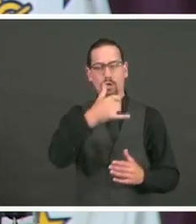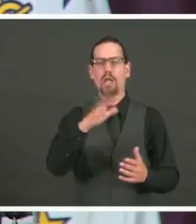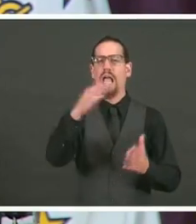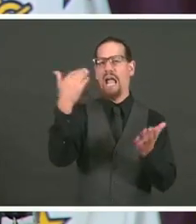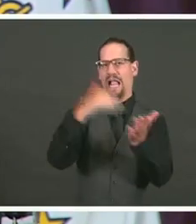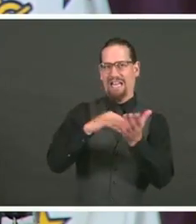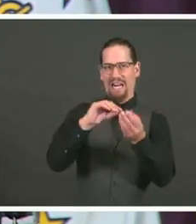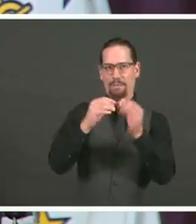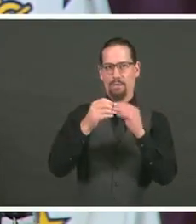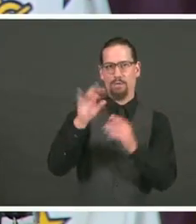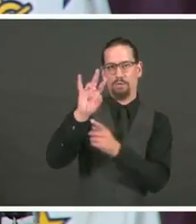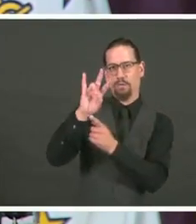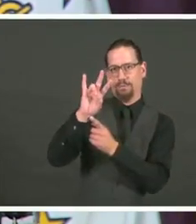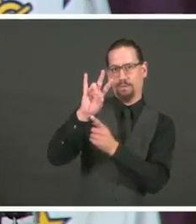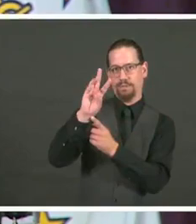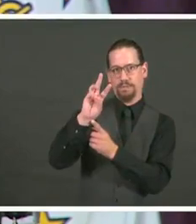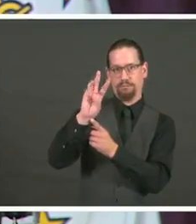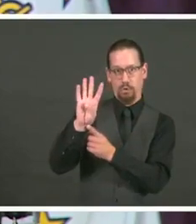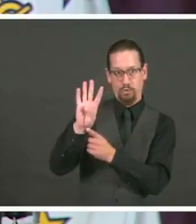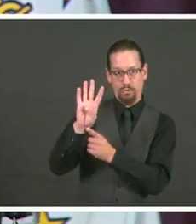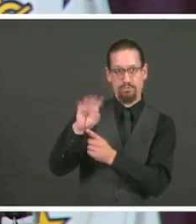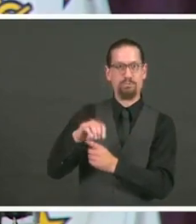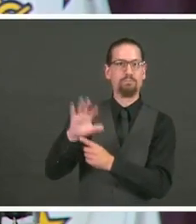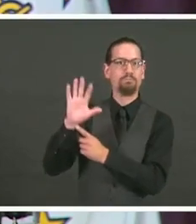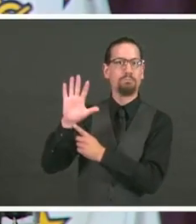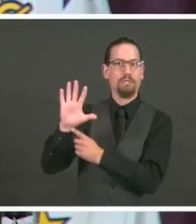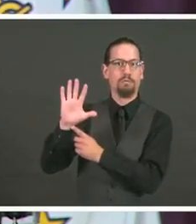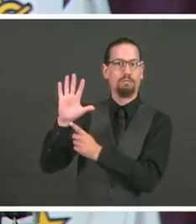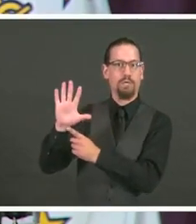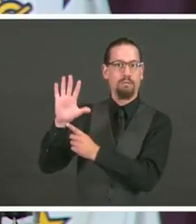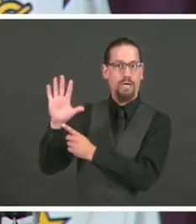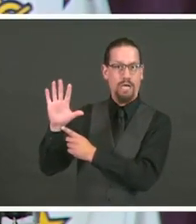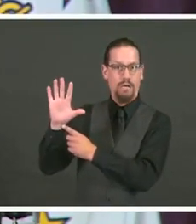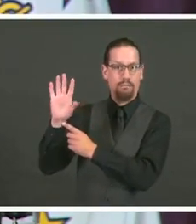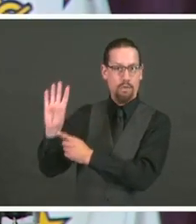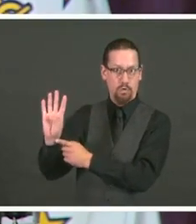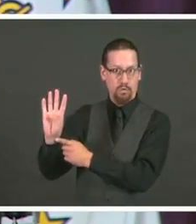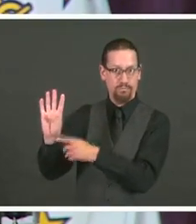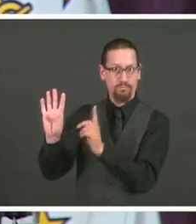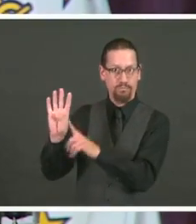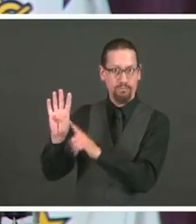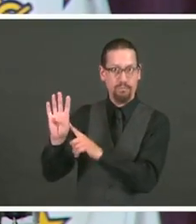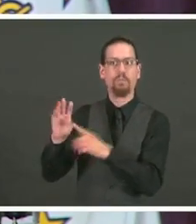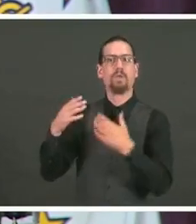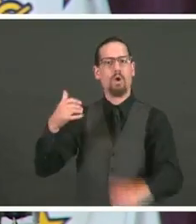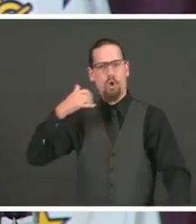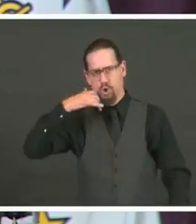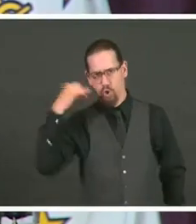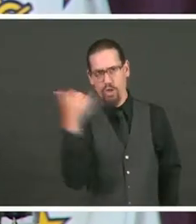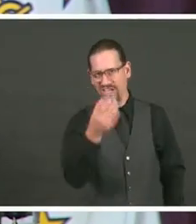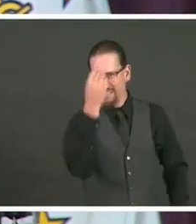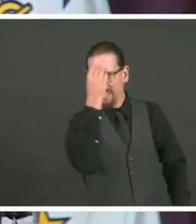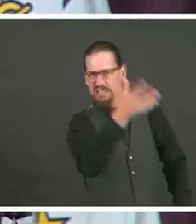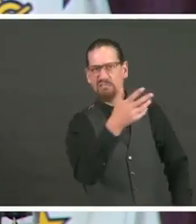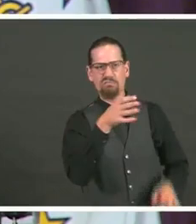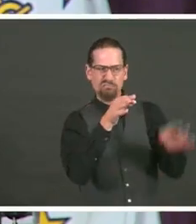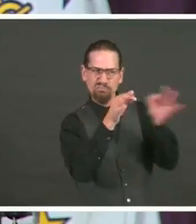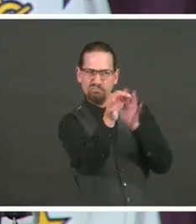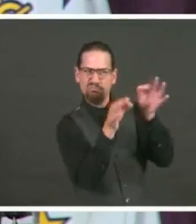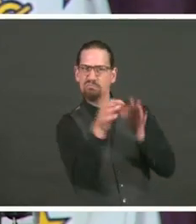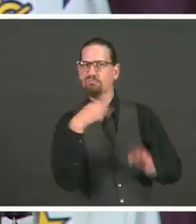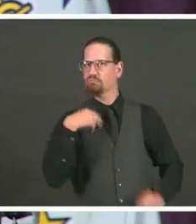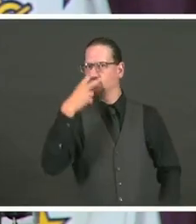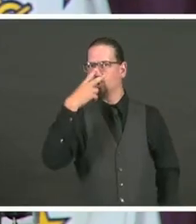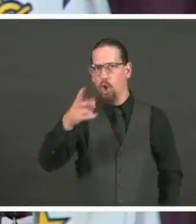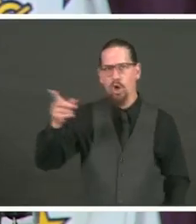764-5554. So this weekend, if you want to do your, civic duty, and you see something happening that